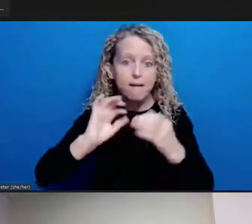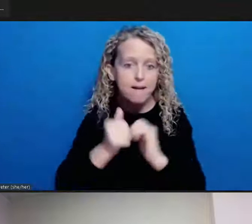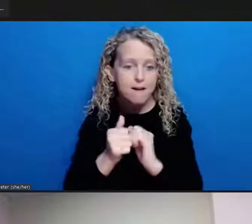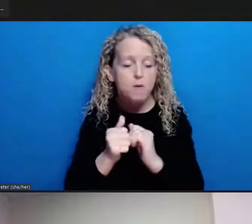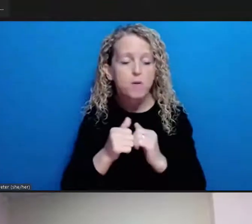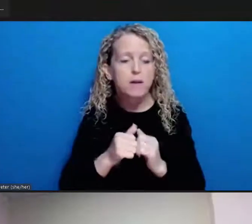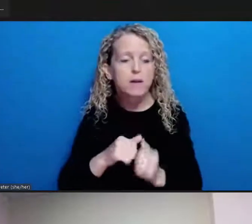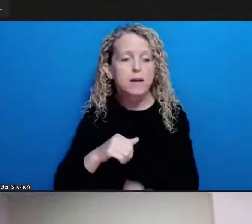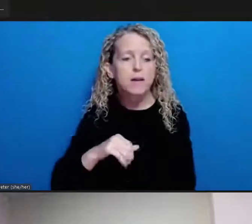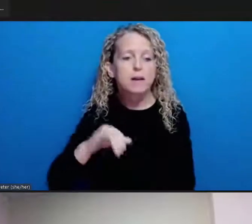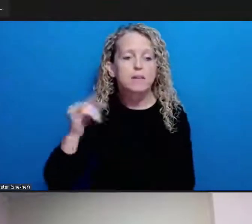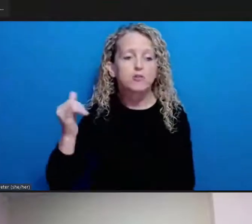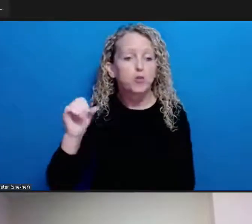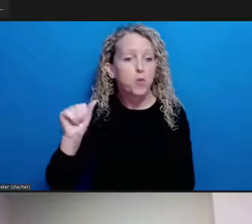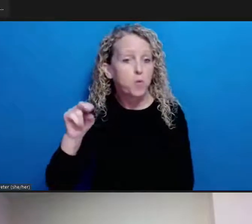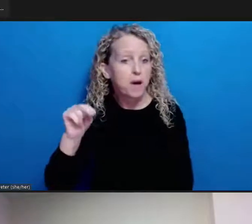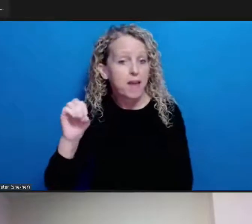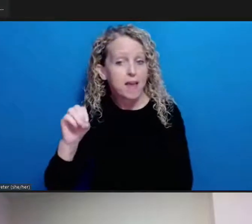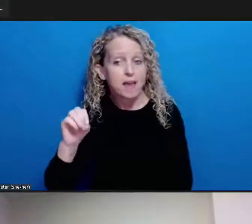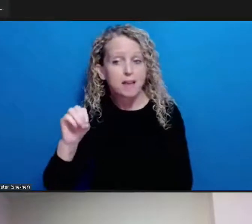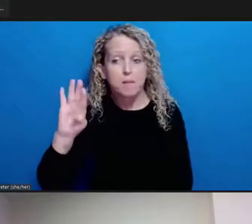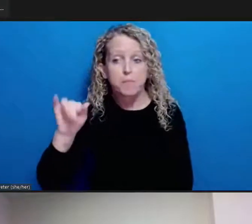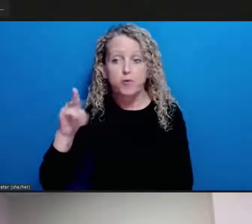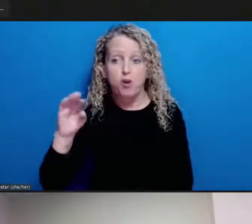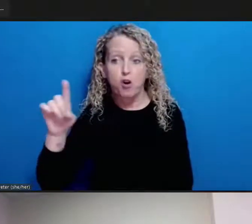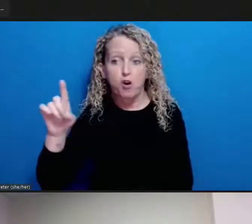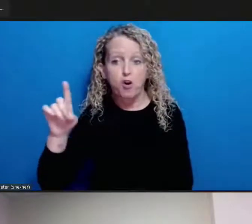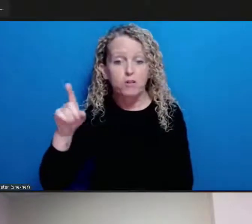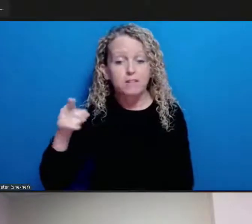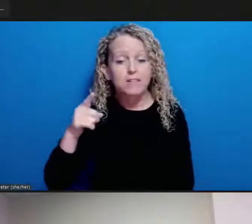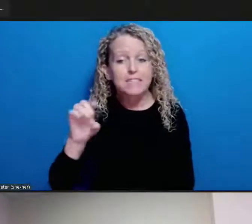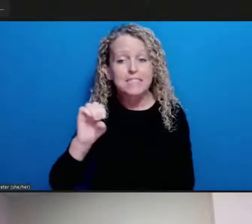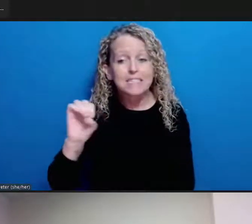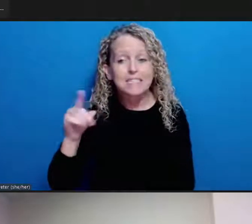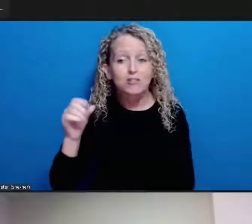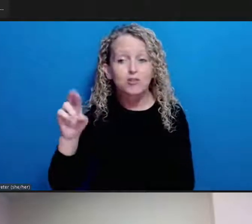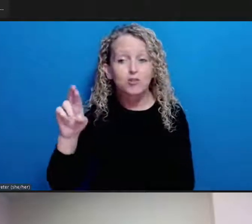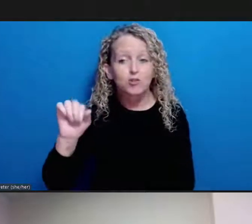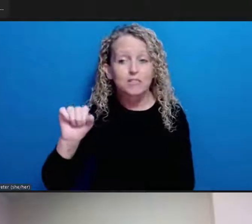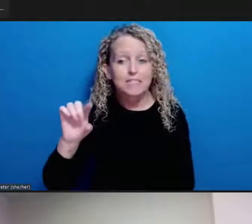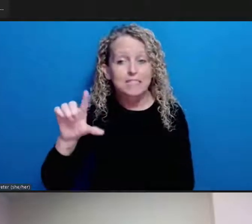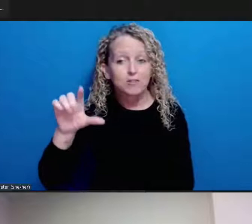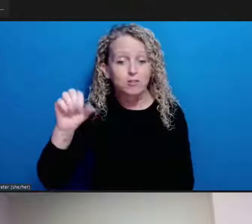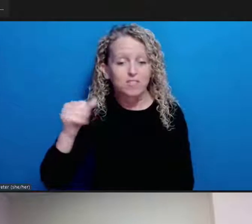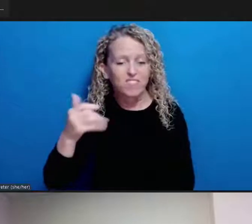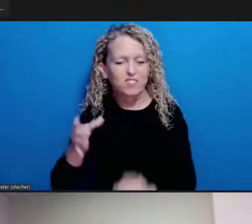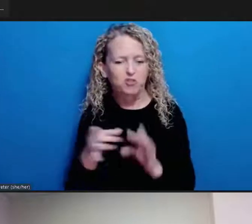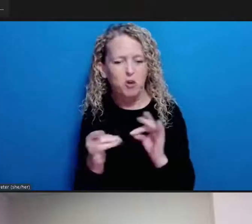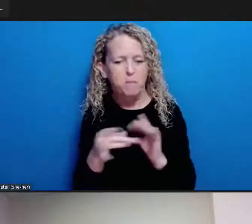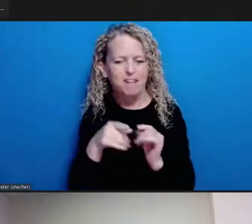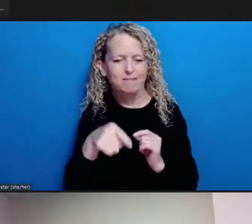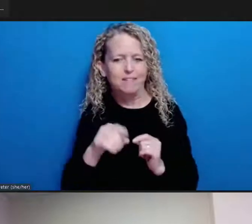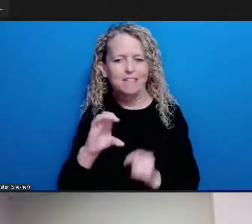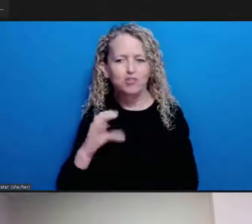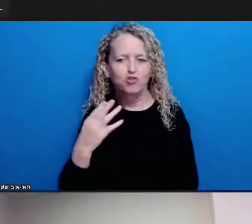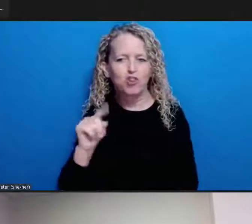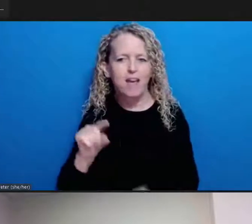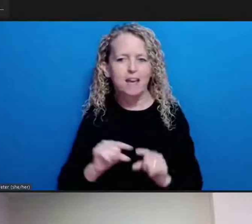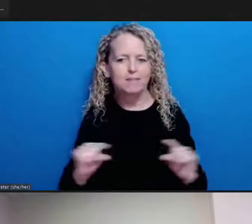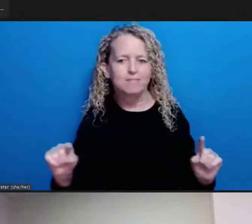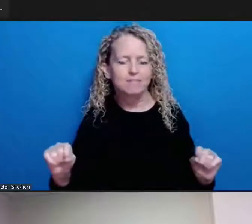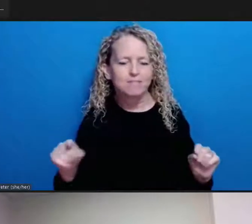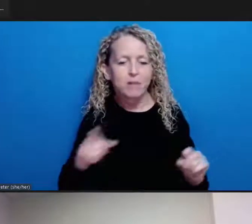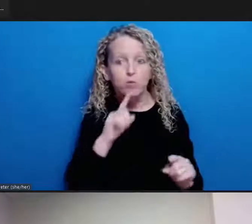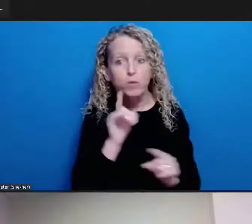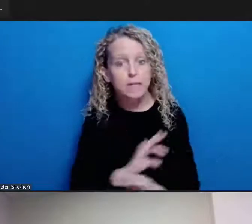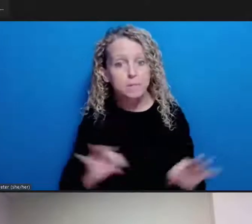mentioned Easter seals. Joanne Bernard put a comment in the chat function, and she said it's also very important to ask business